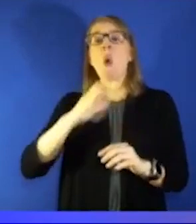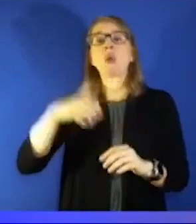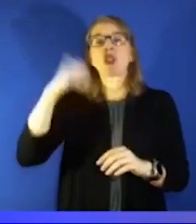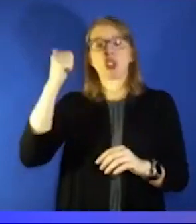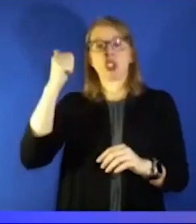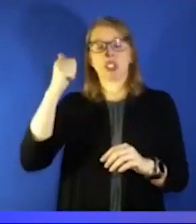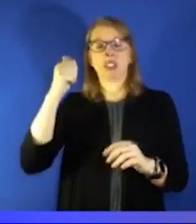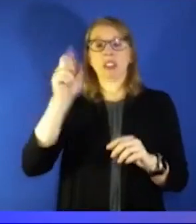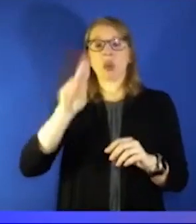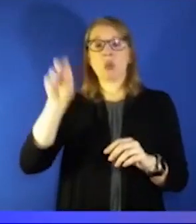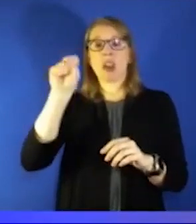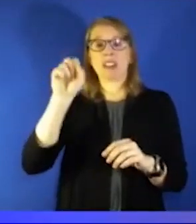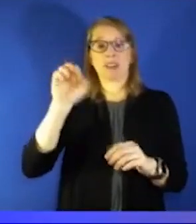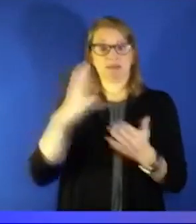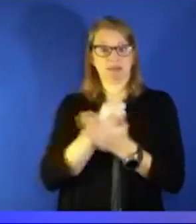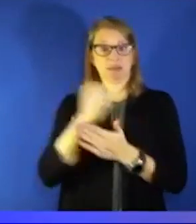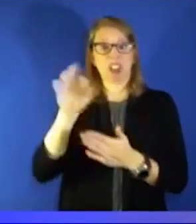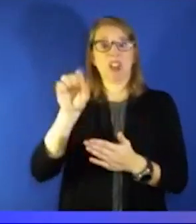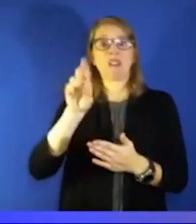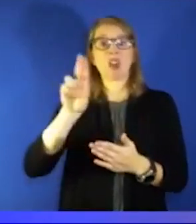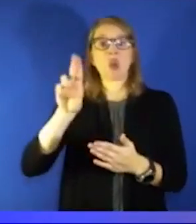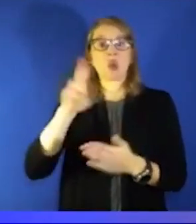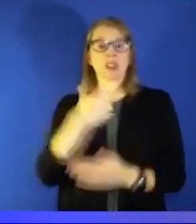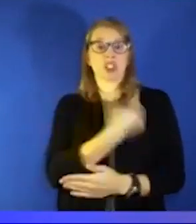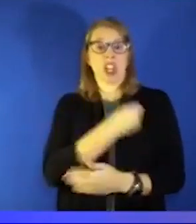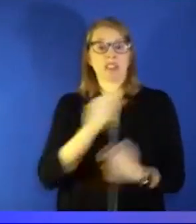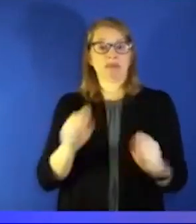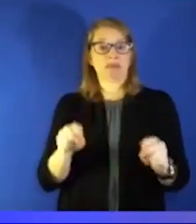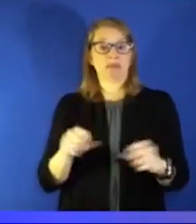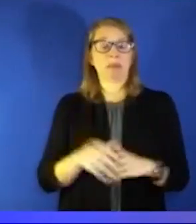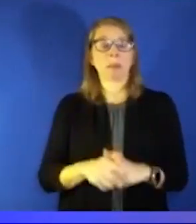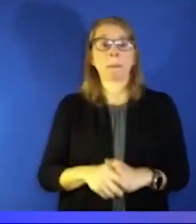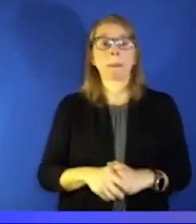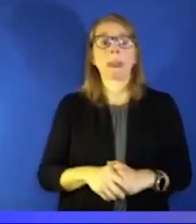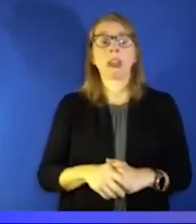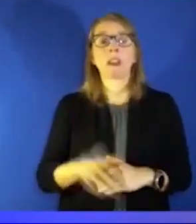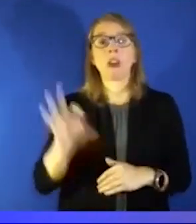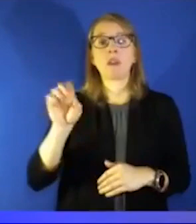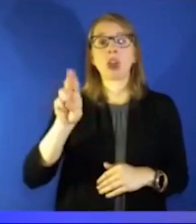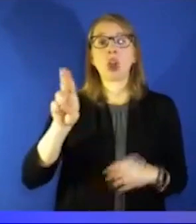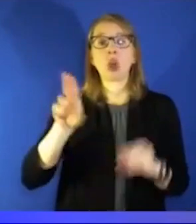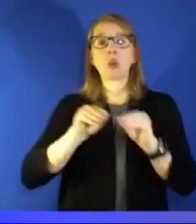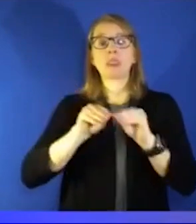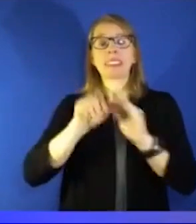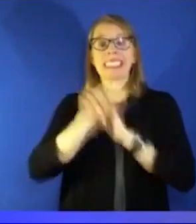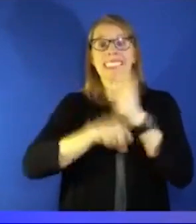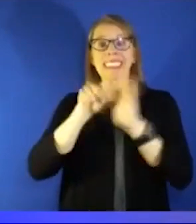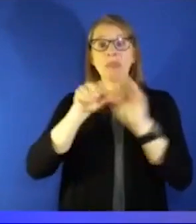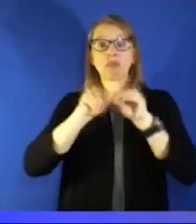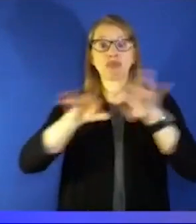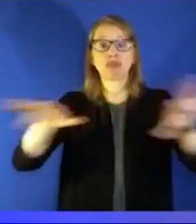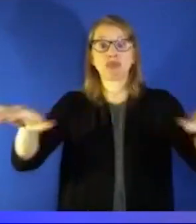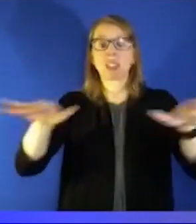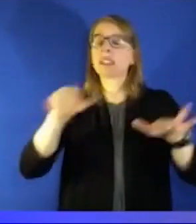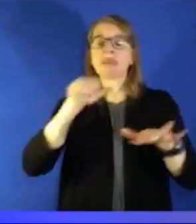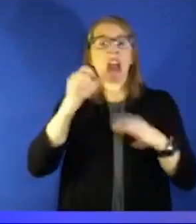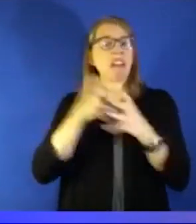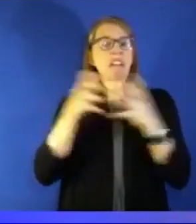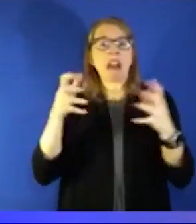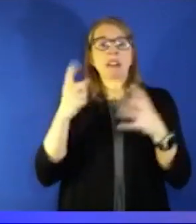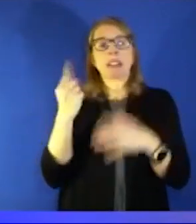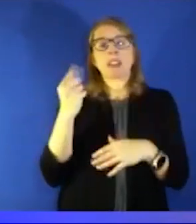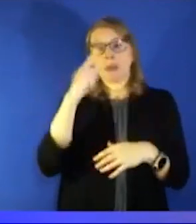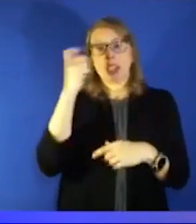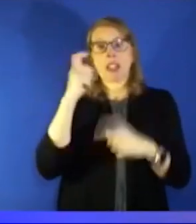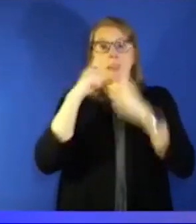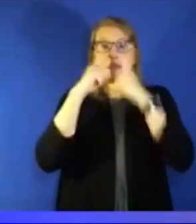as appropriate. We didn't have much of a flu season last year because of masking and social distancing, so I'm really worried